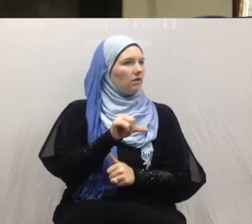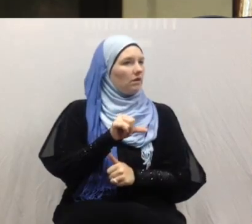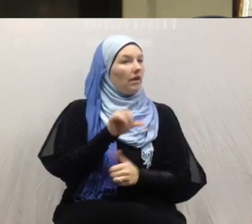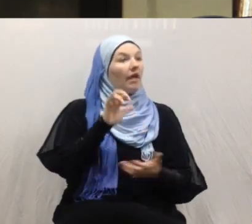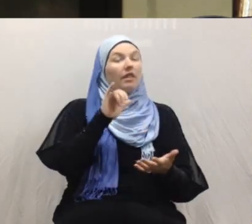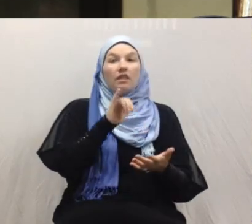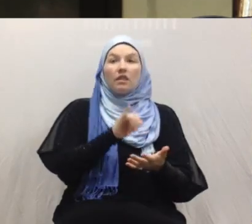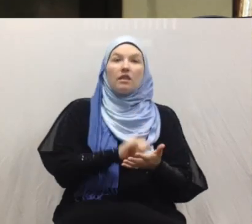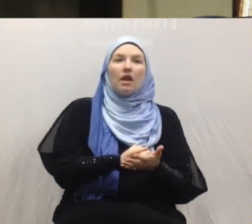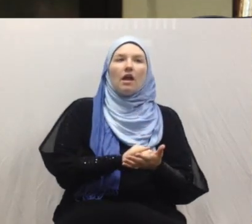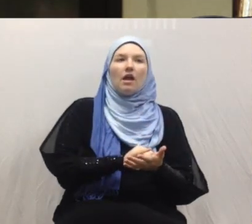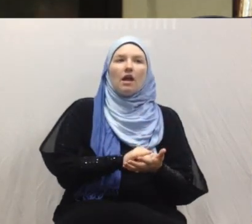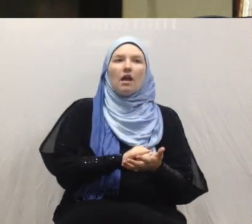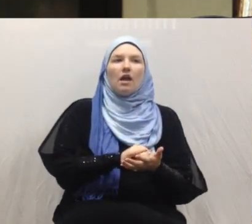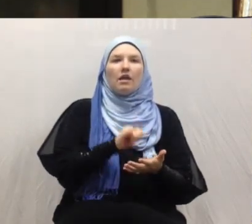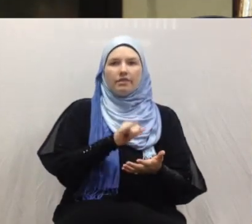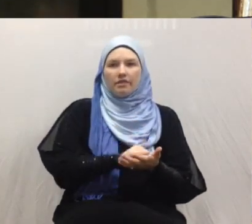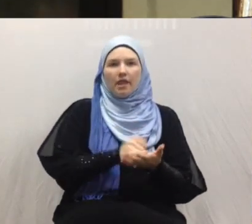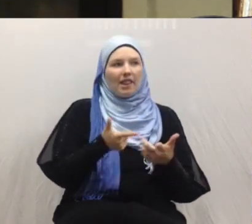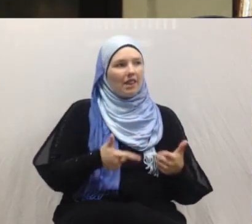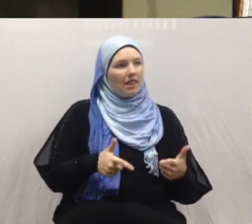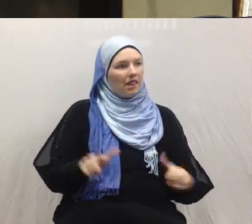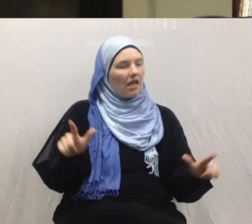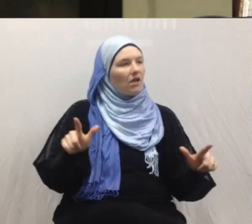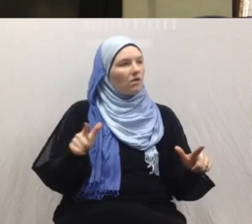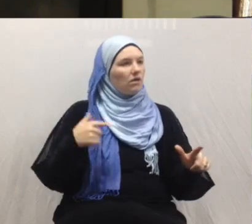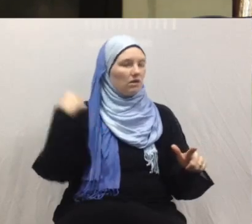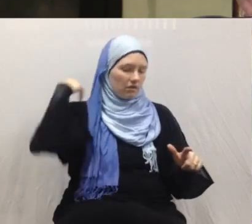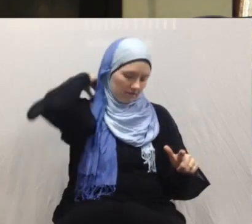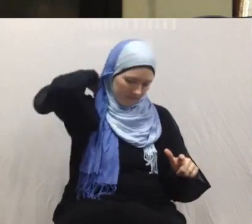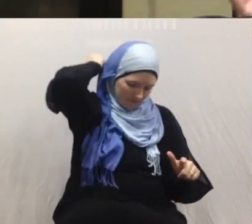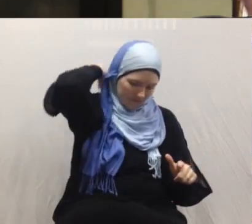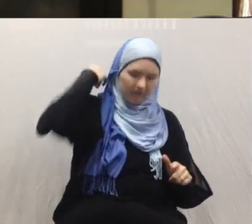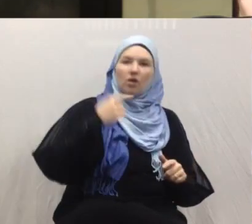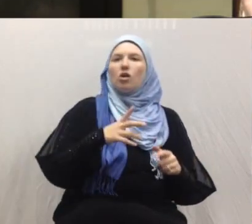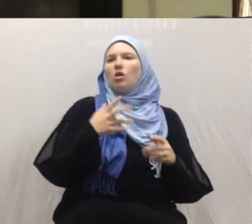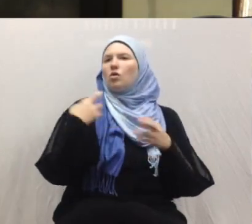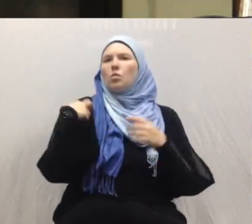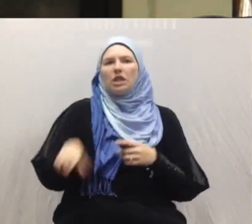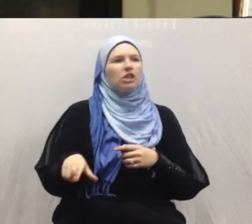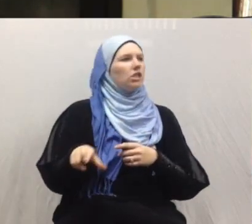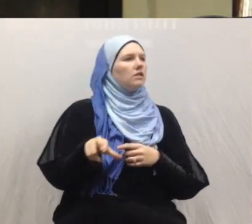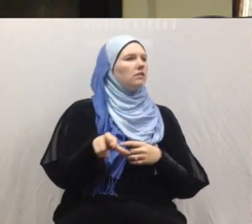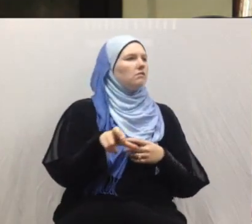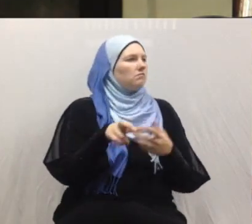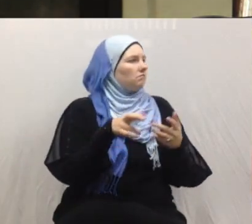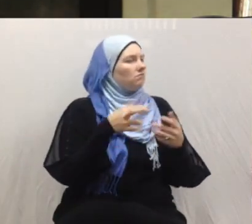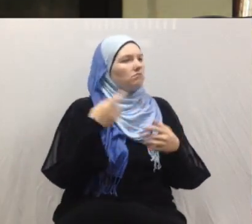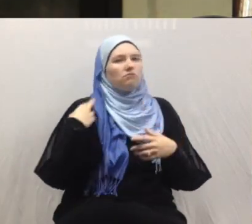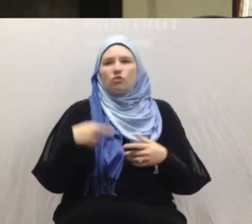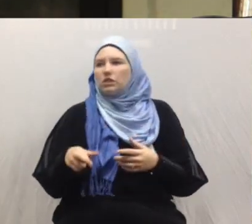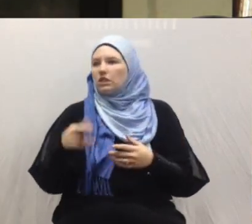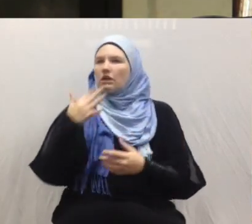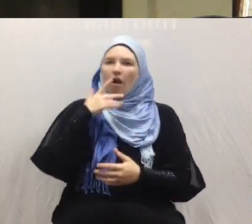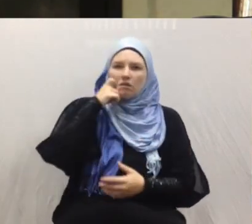time to make that cliche, irrespective of faith, religion, color, tongue, all of this. It was not necessary. People